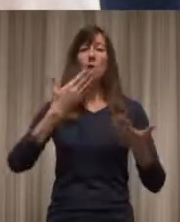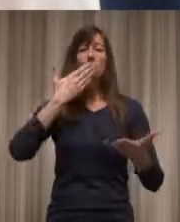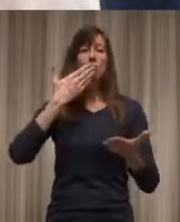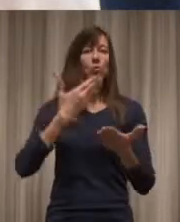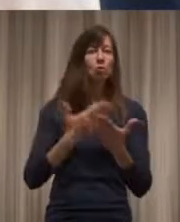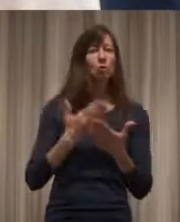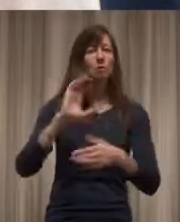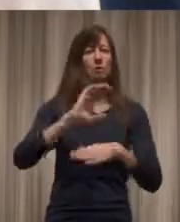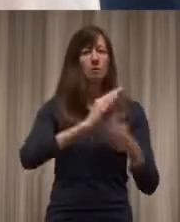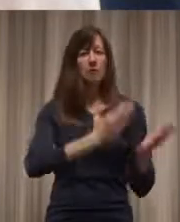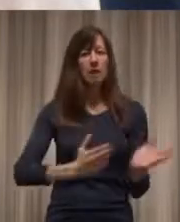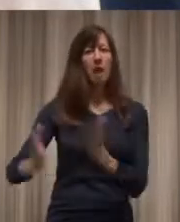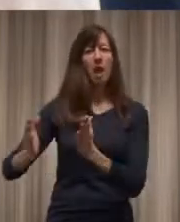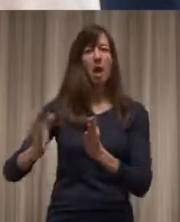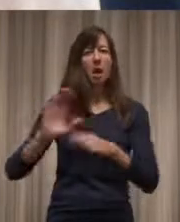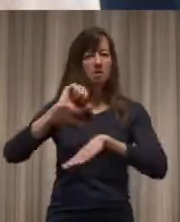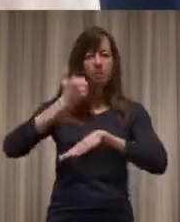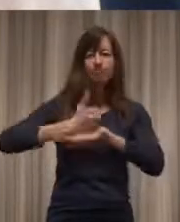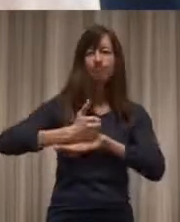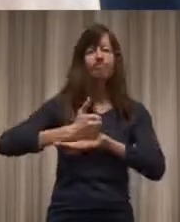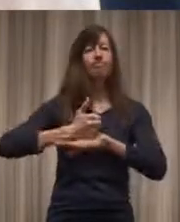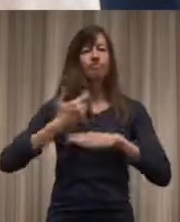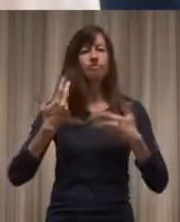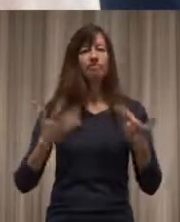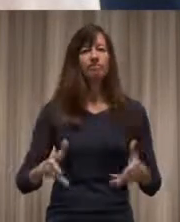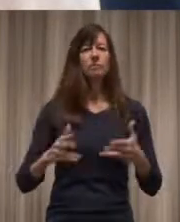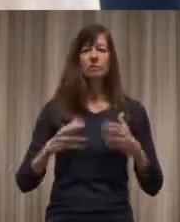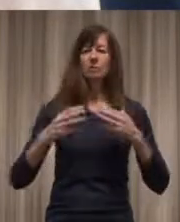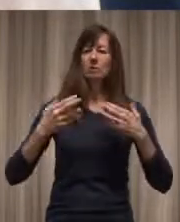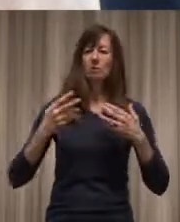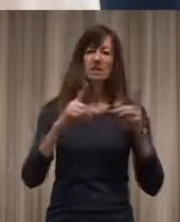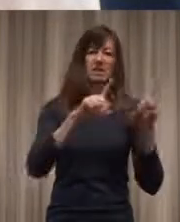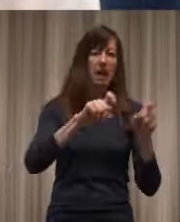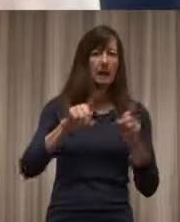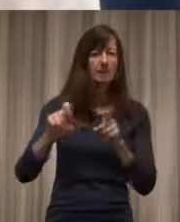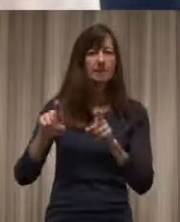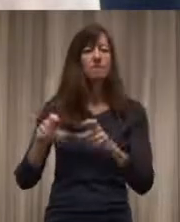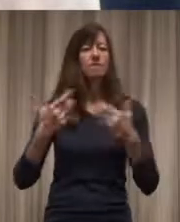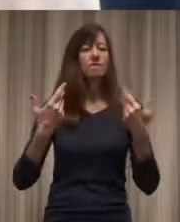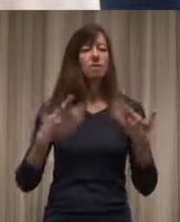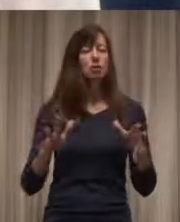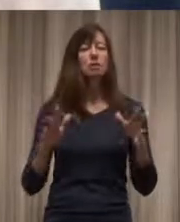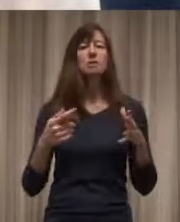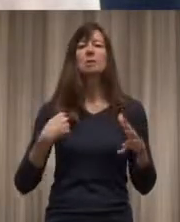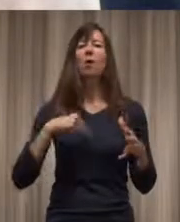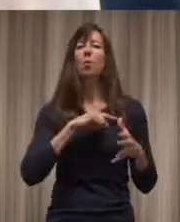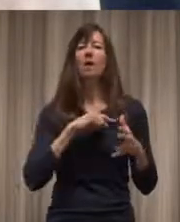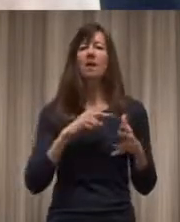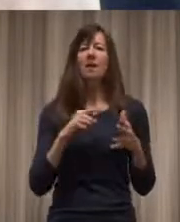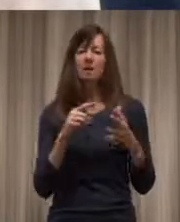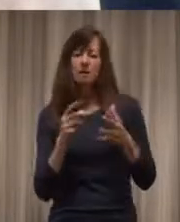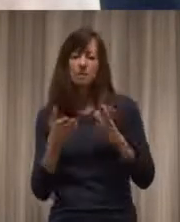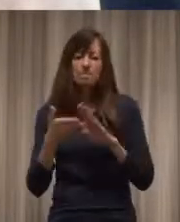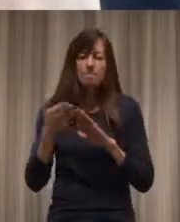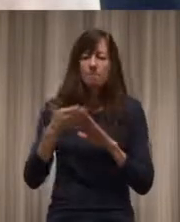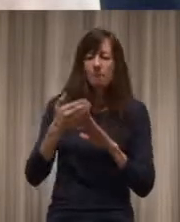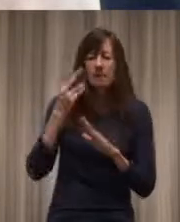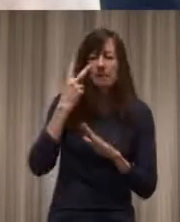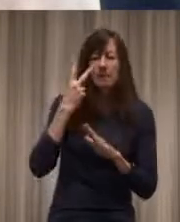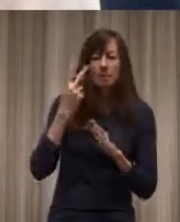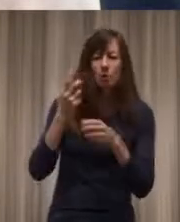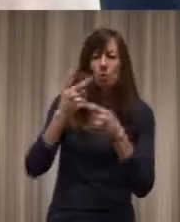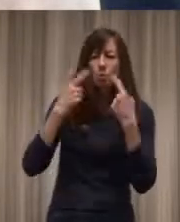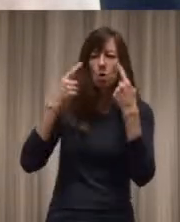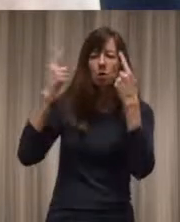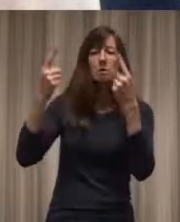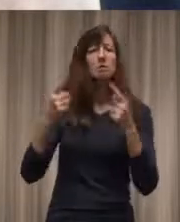been tested and is in-depth and robust, and that I'm very confident will put us in a good position to meet our goals with